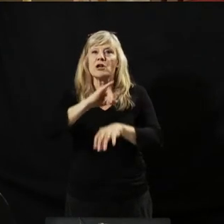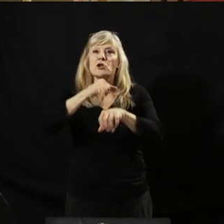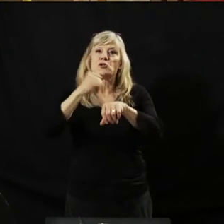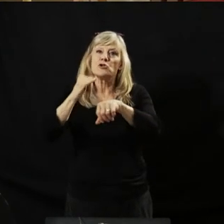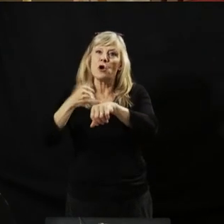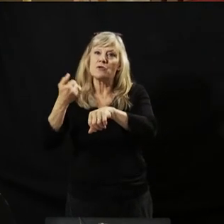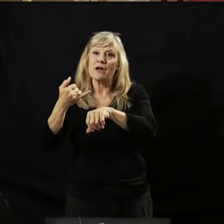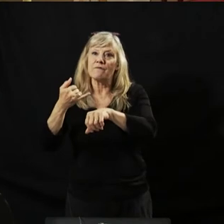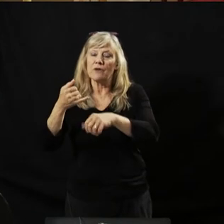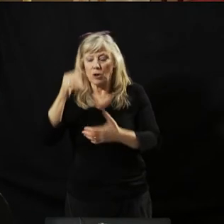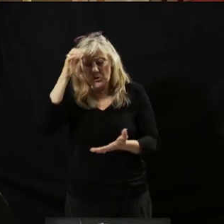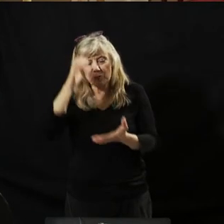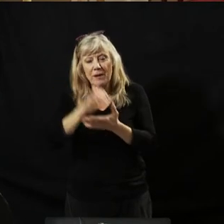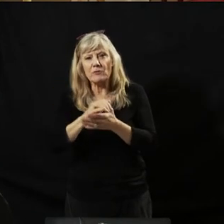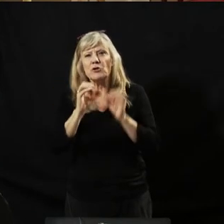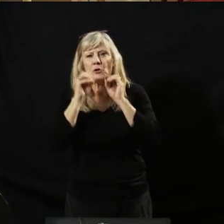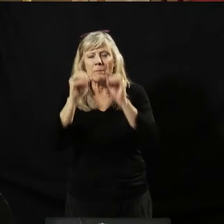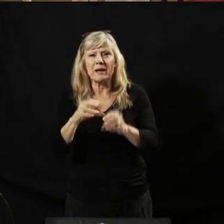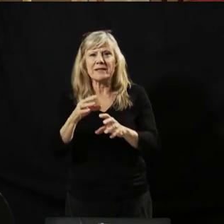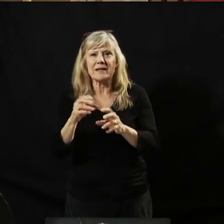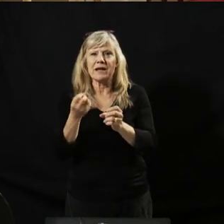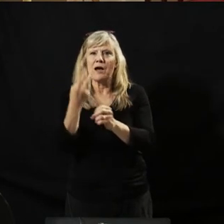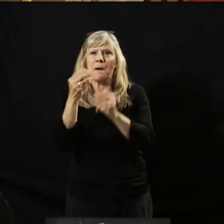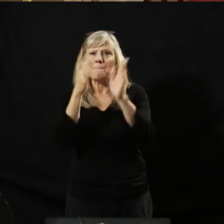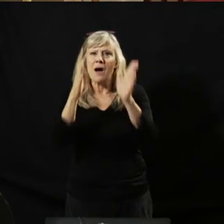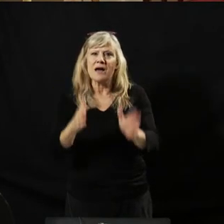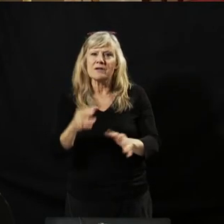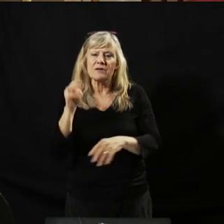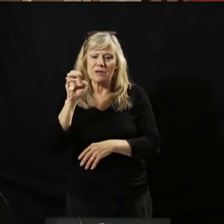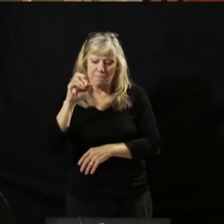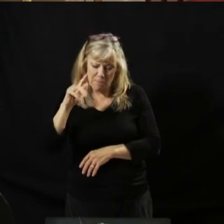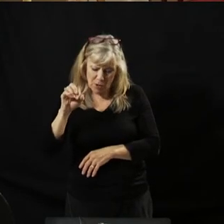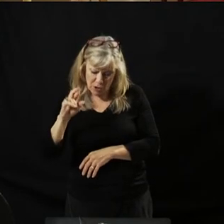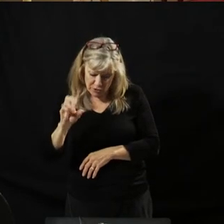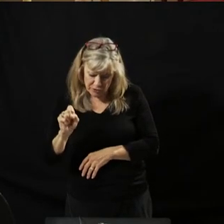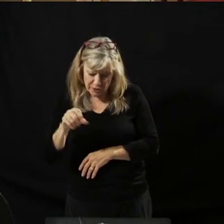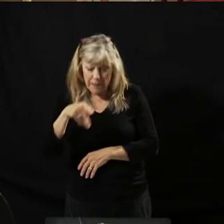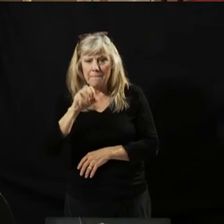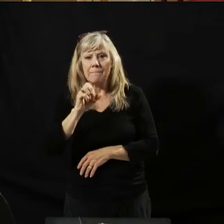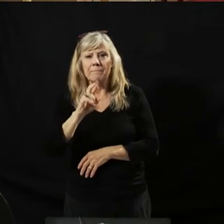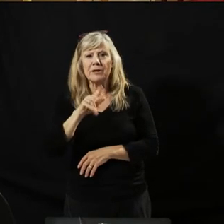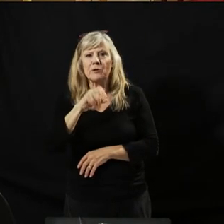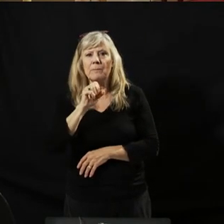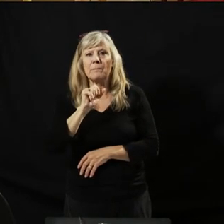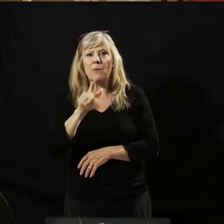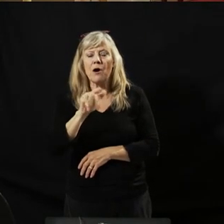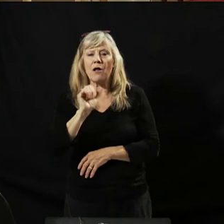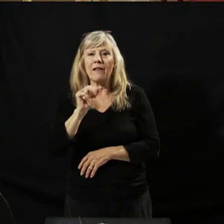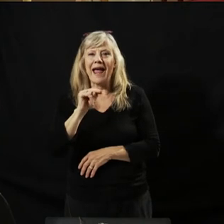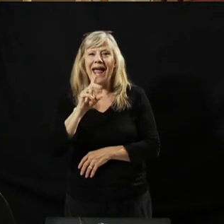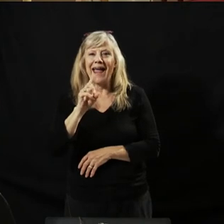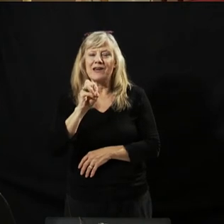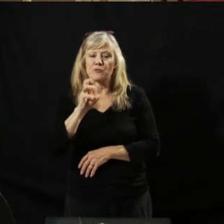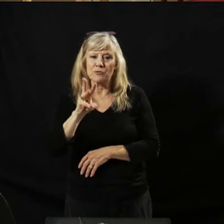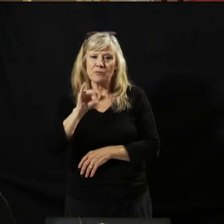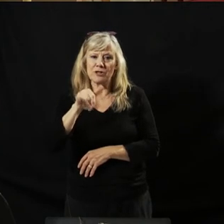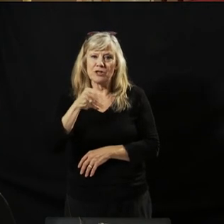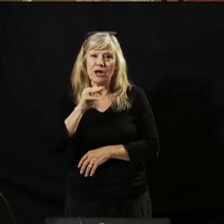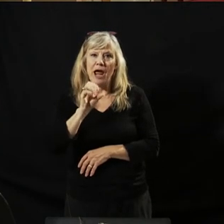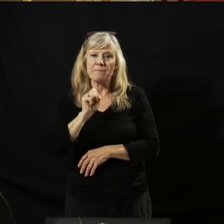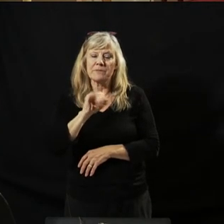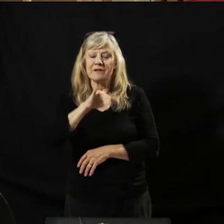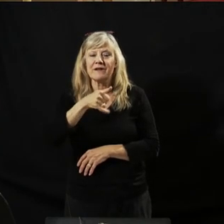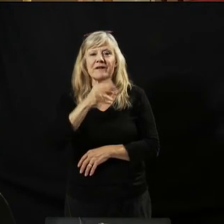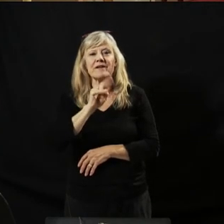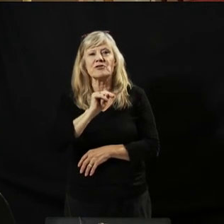and your blessed apostles and martyrs, Peter and Paul, Andrew, James, John,